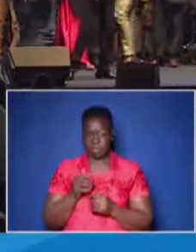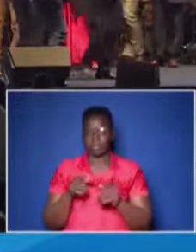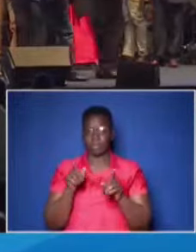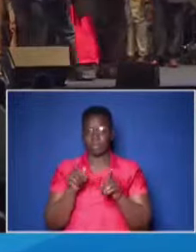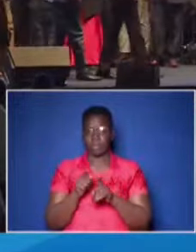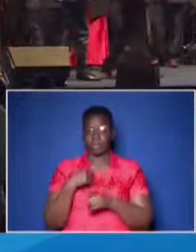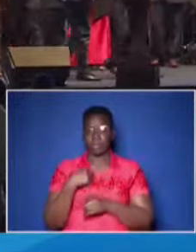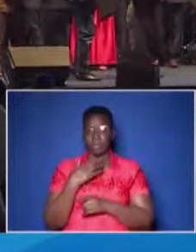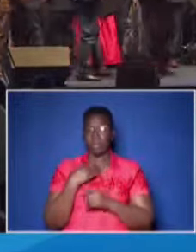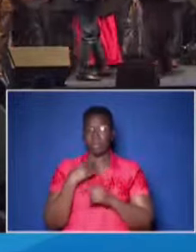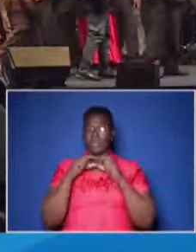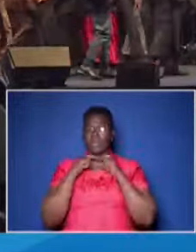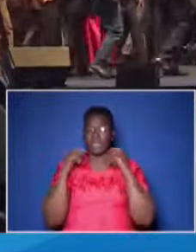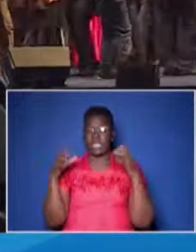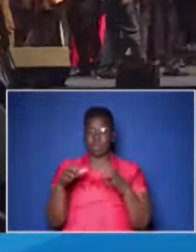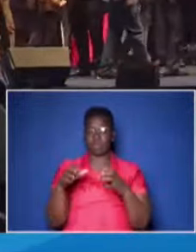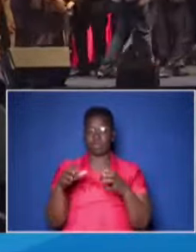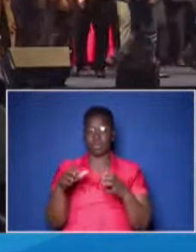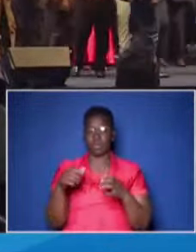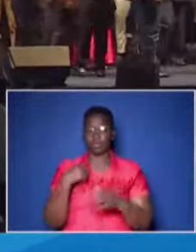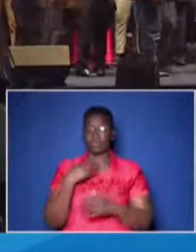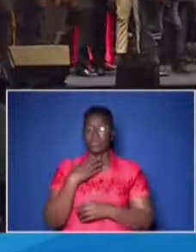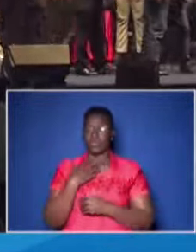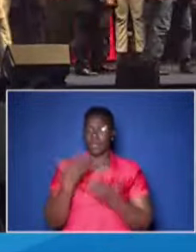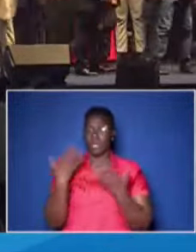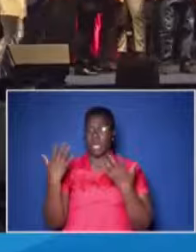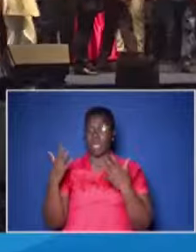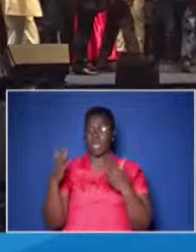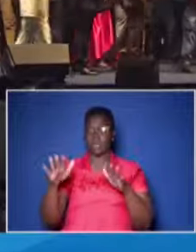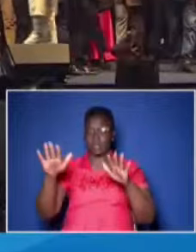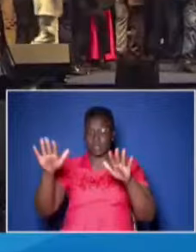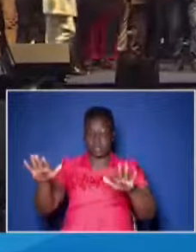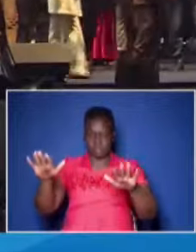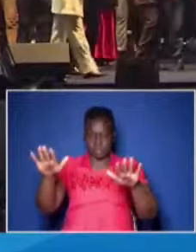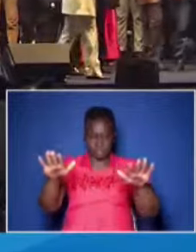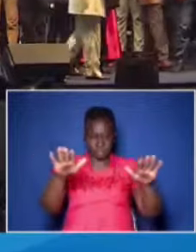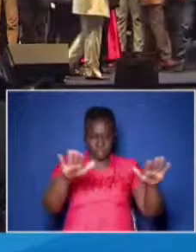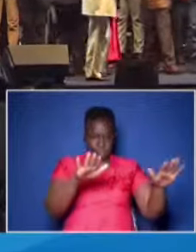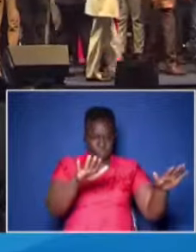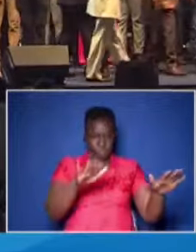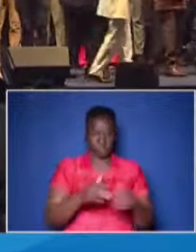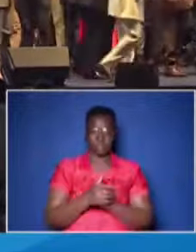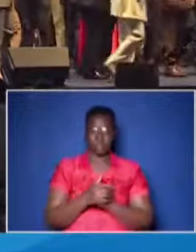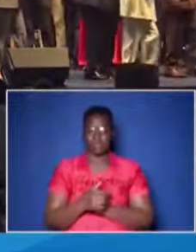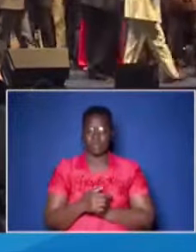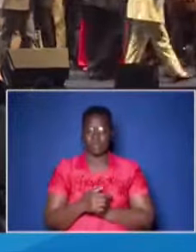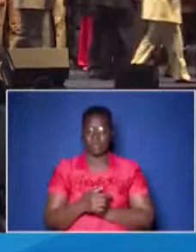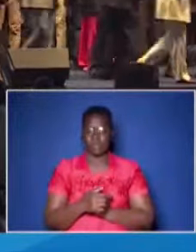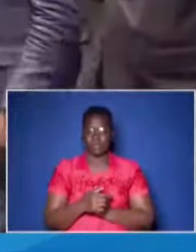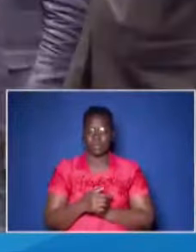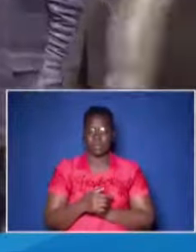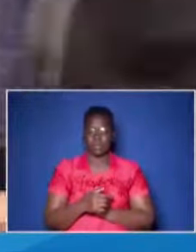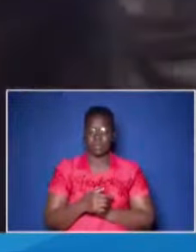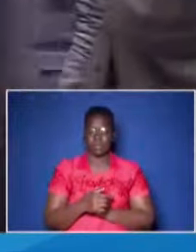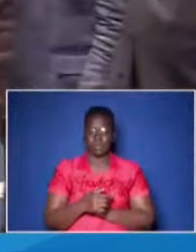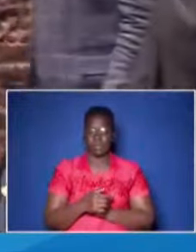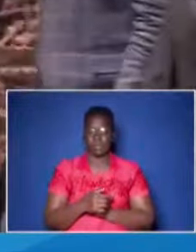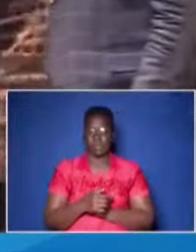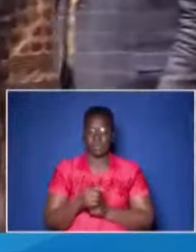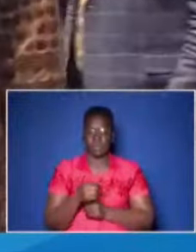boxes stretch your hands towards them you're going to you're going to come with me and lay hands on